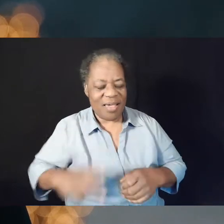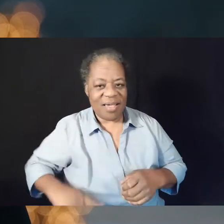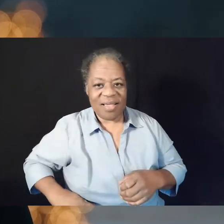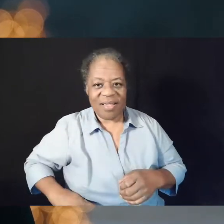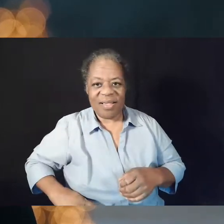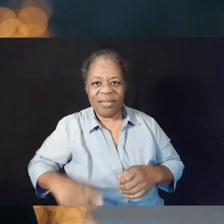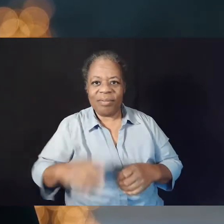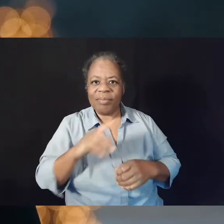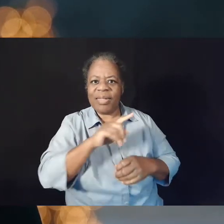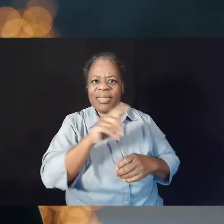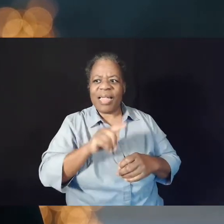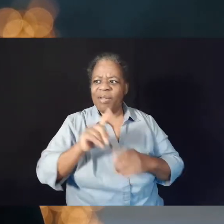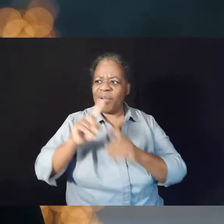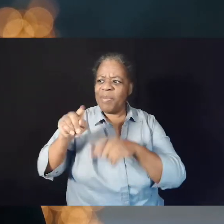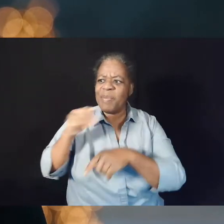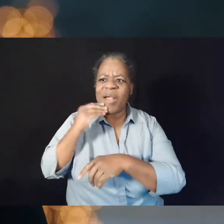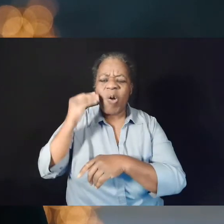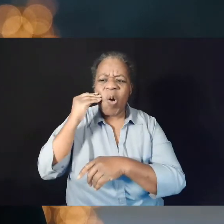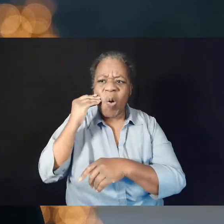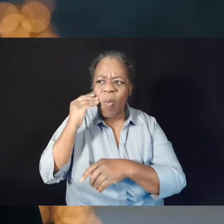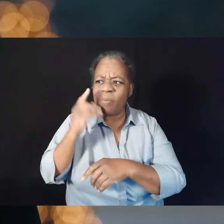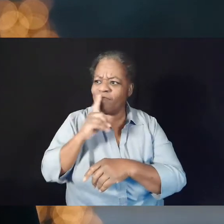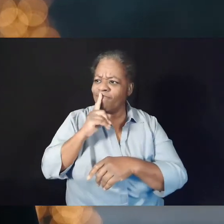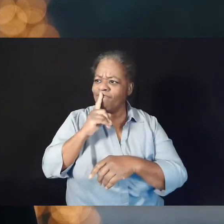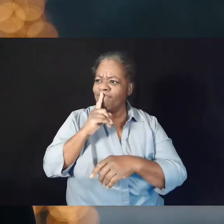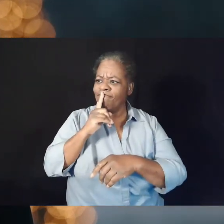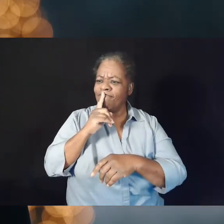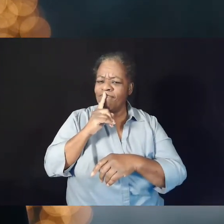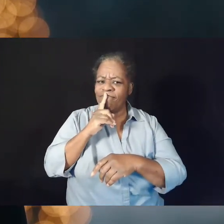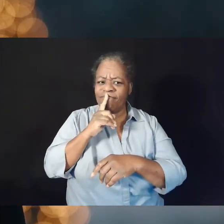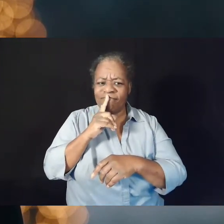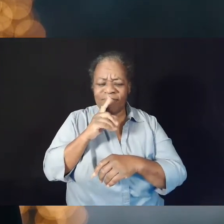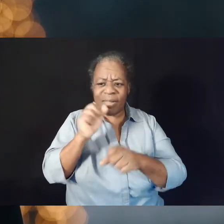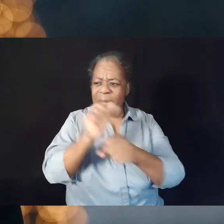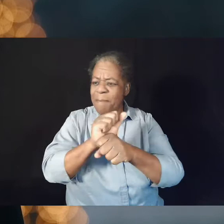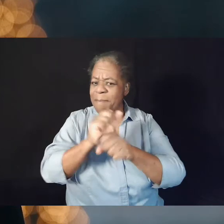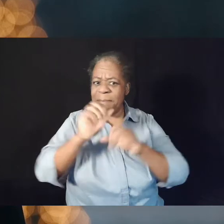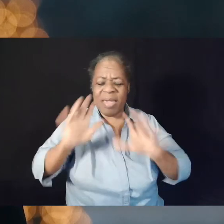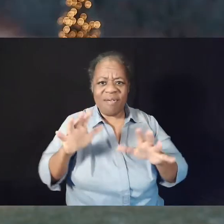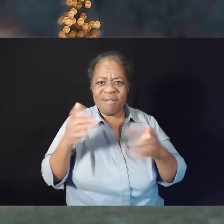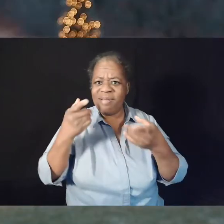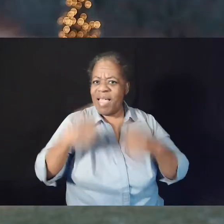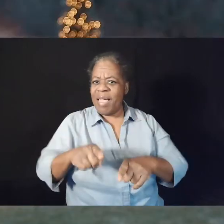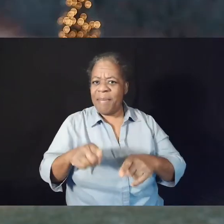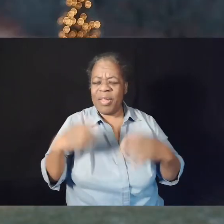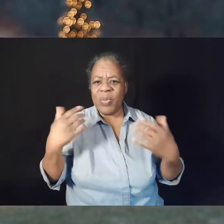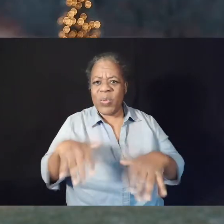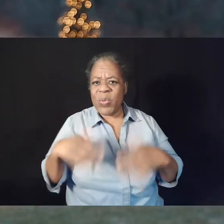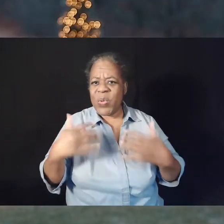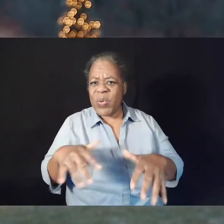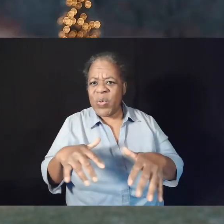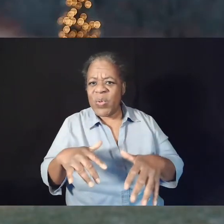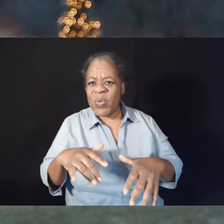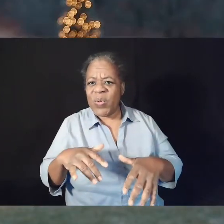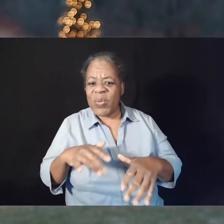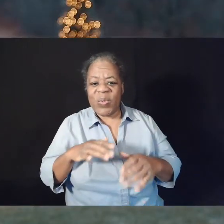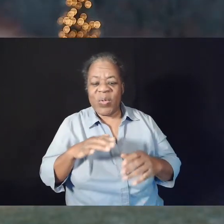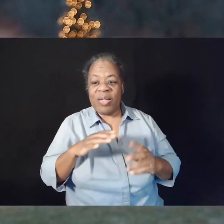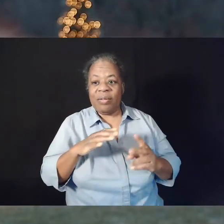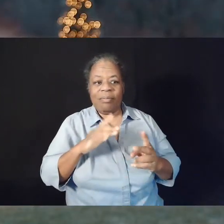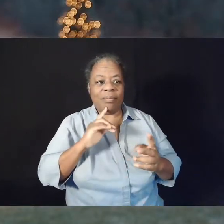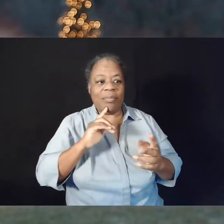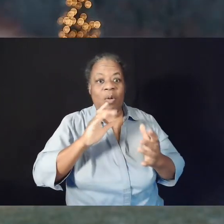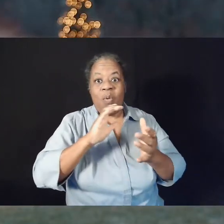Zechariah returned home speechless, and a miracle took place. His wife, Elizabeth,